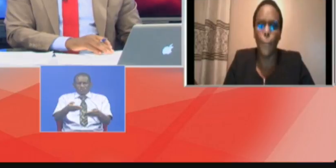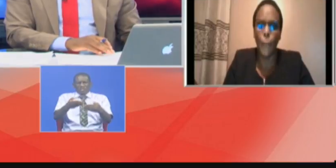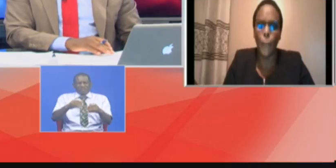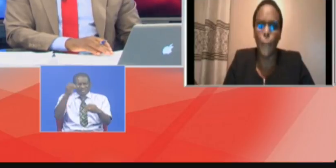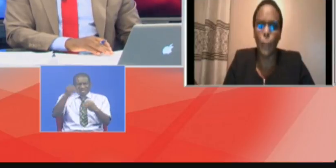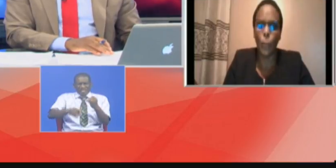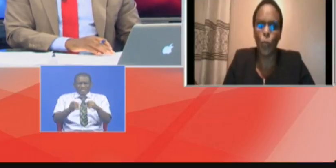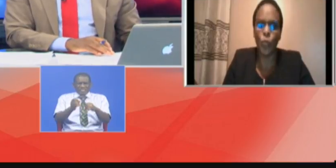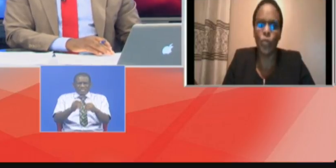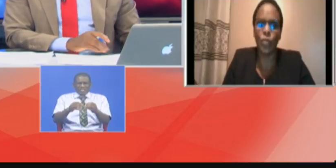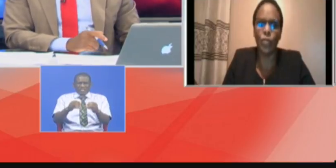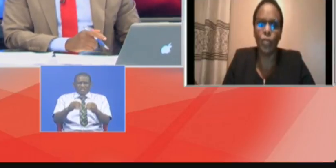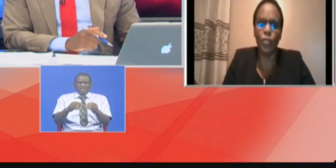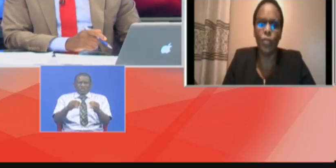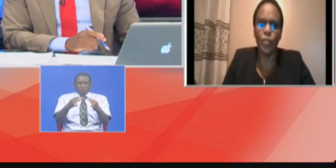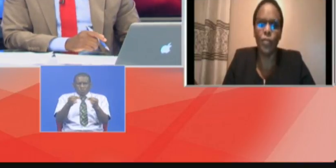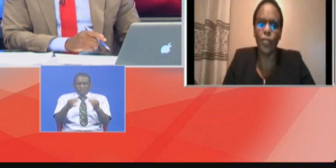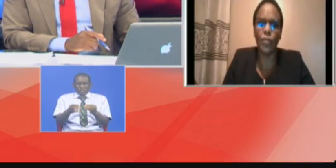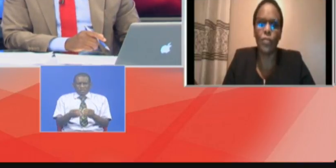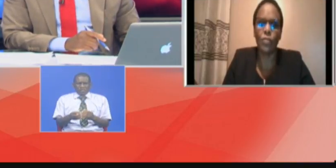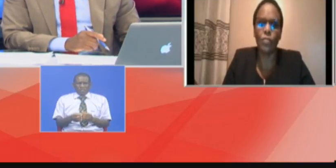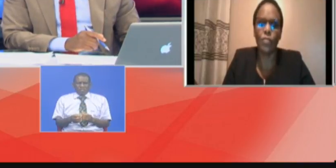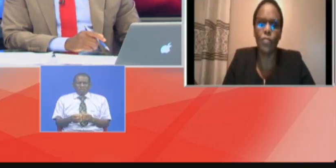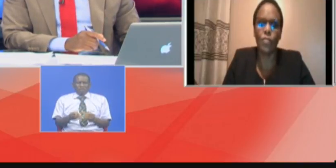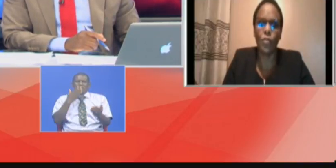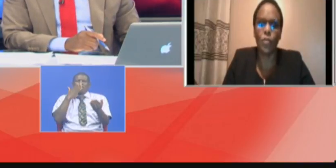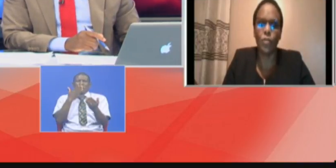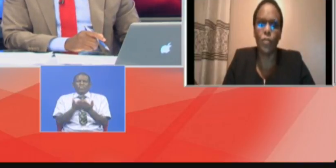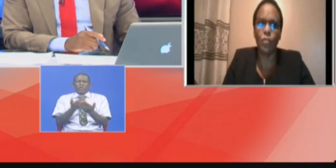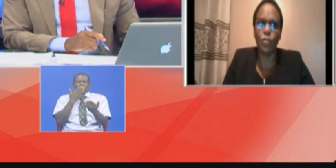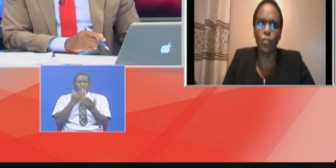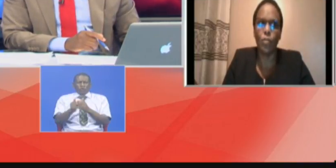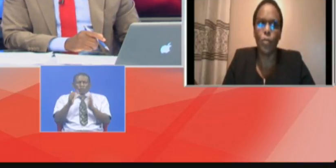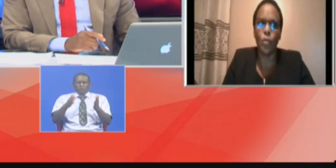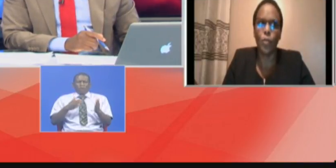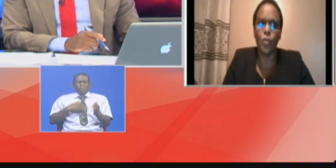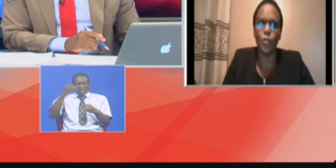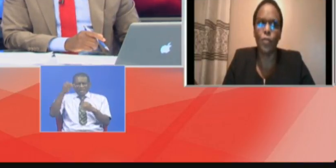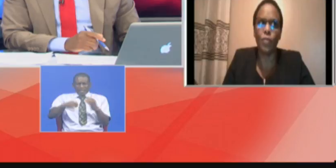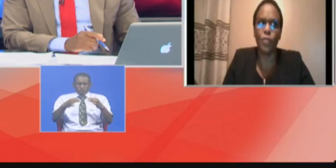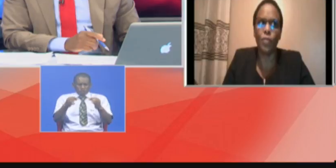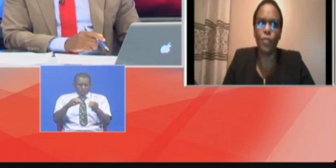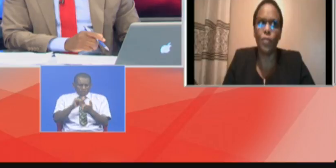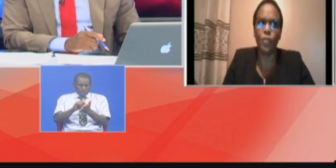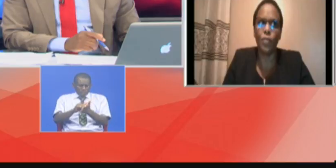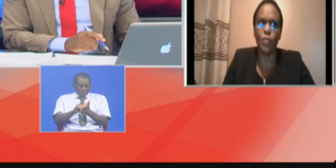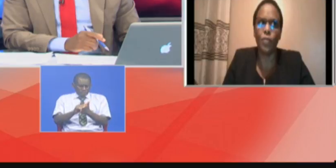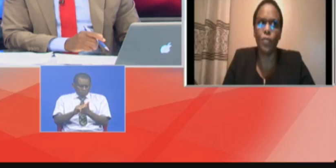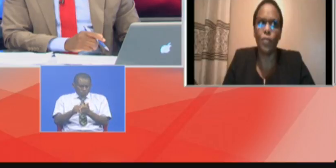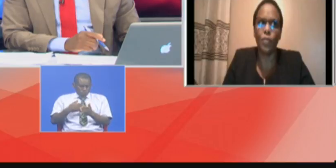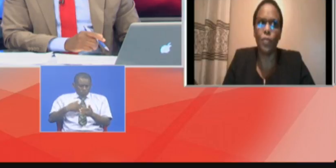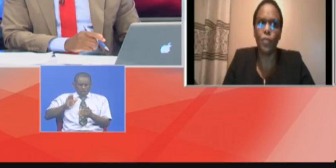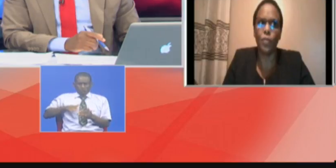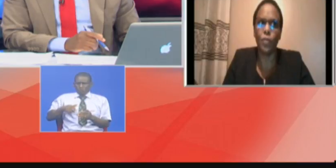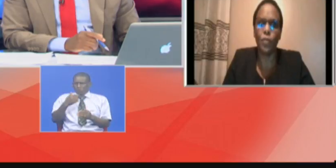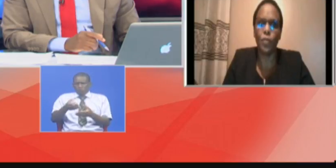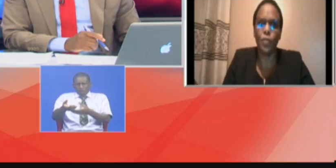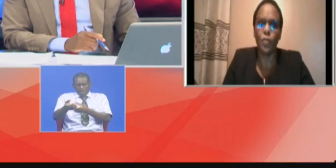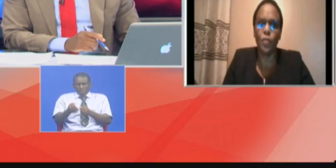briefly, Jacqueline. Thank you very much. My parting shot is that they are women who were raped during